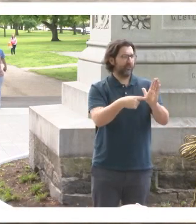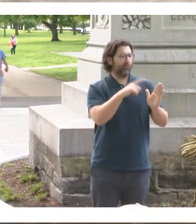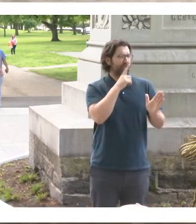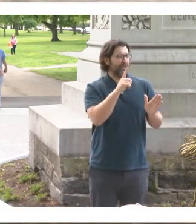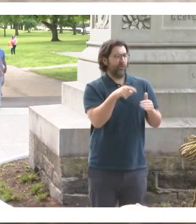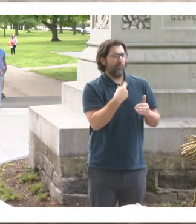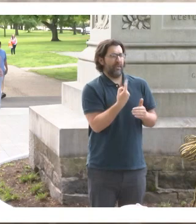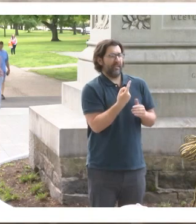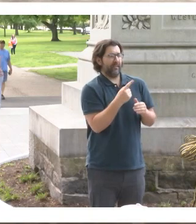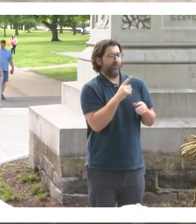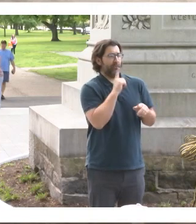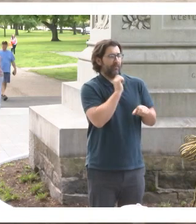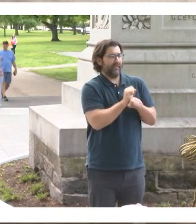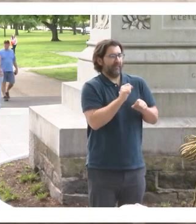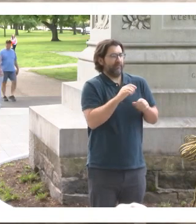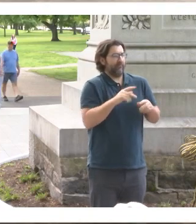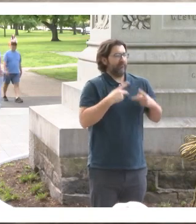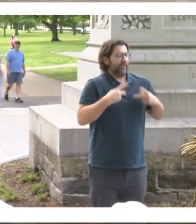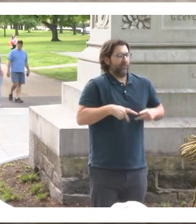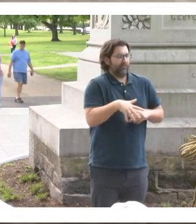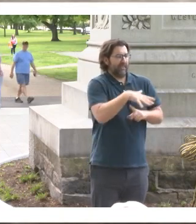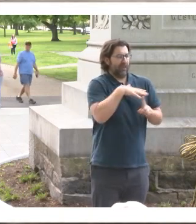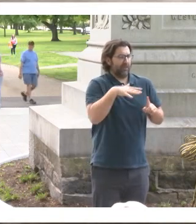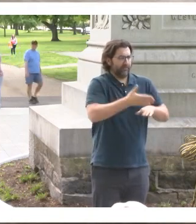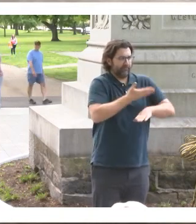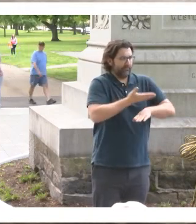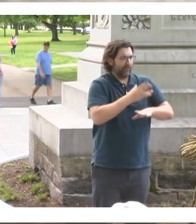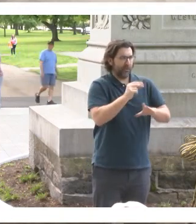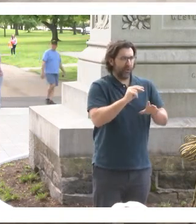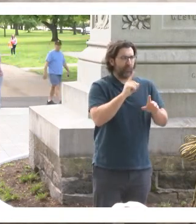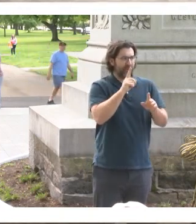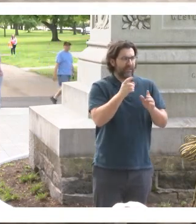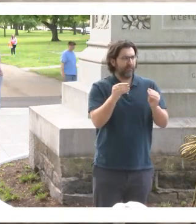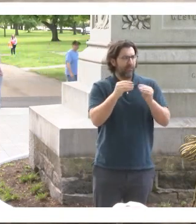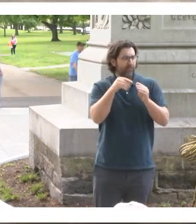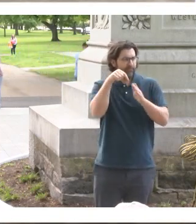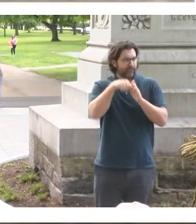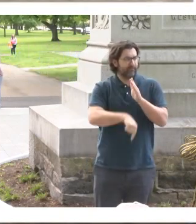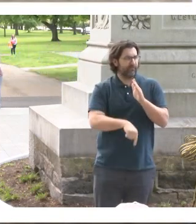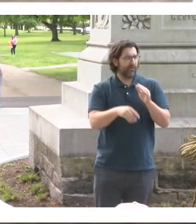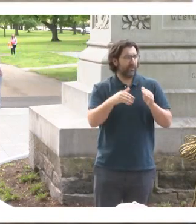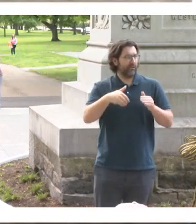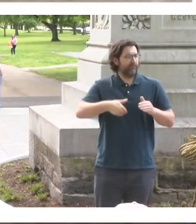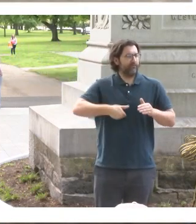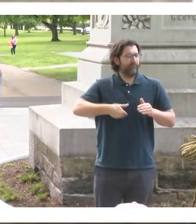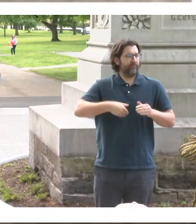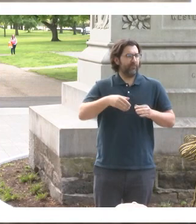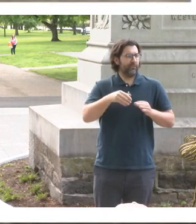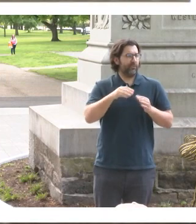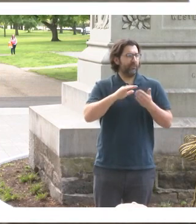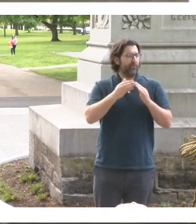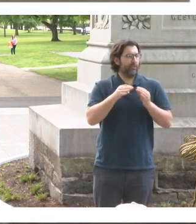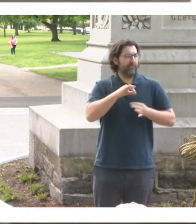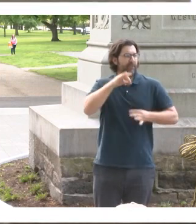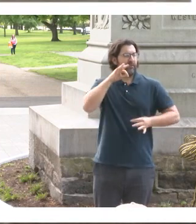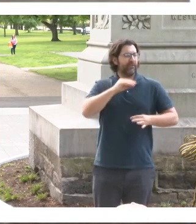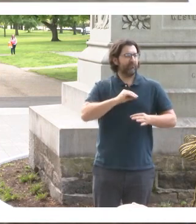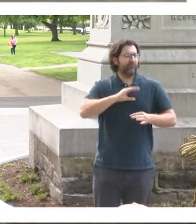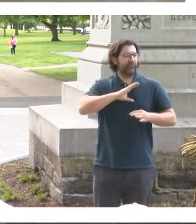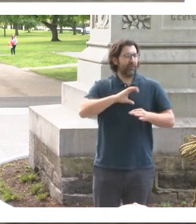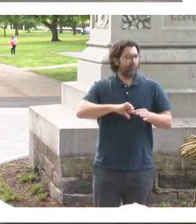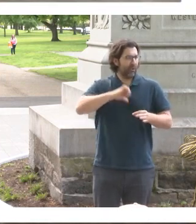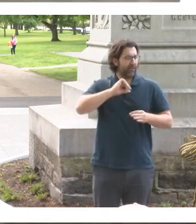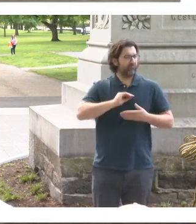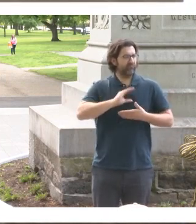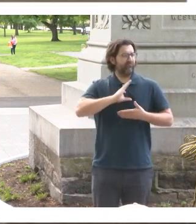just a physical revitalization. It represents a renewed sense of community spirit and pride. As we